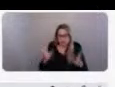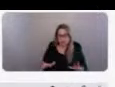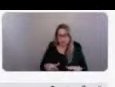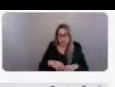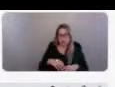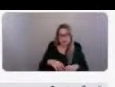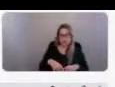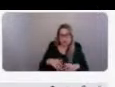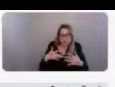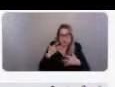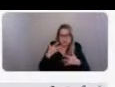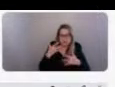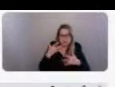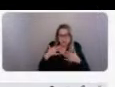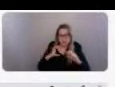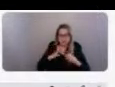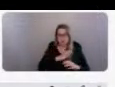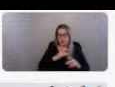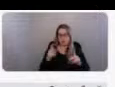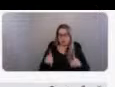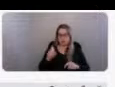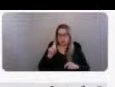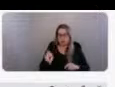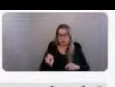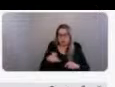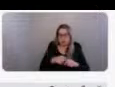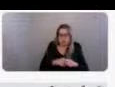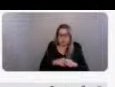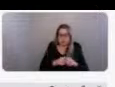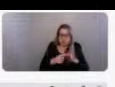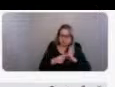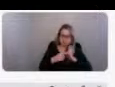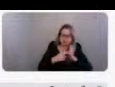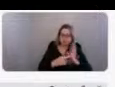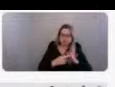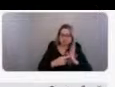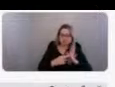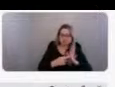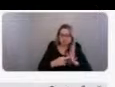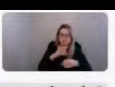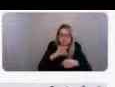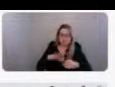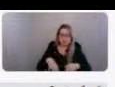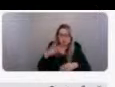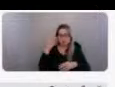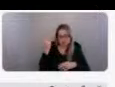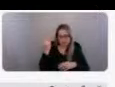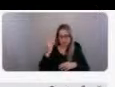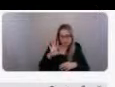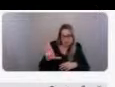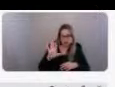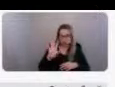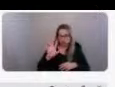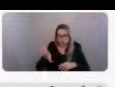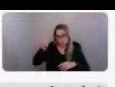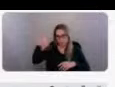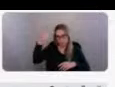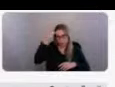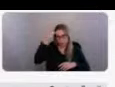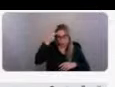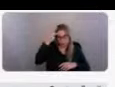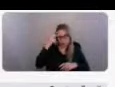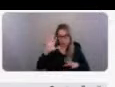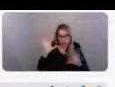look forward to having a congressperson who needs to appeal to and represent voters outside of his or her party i